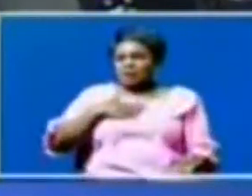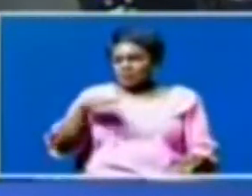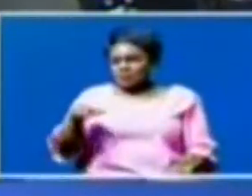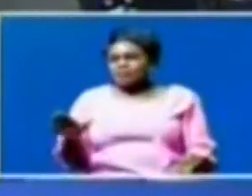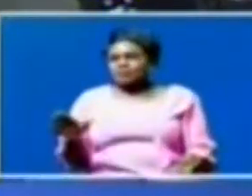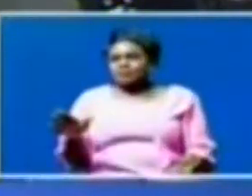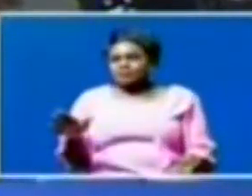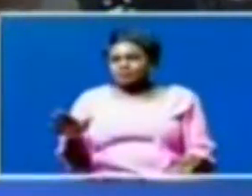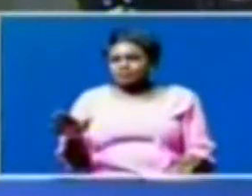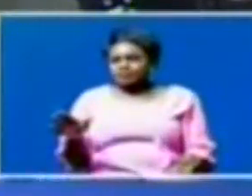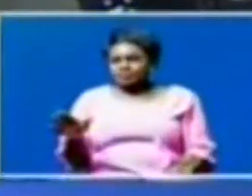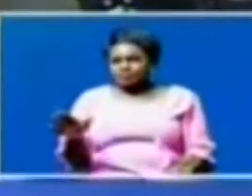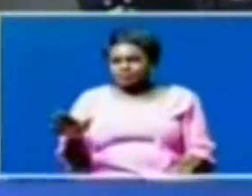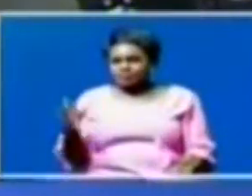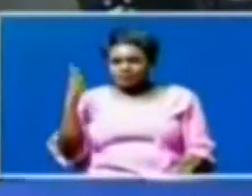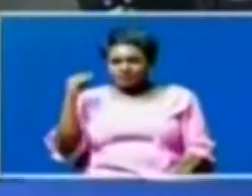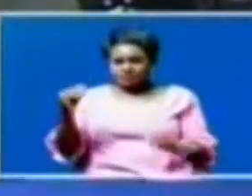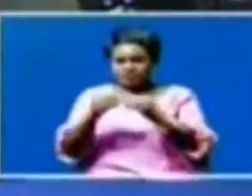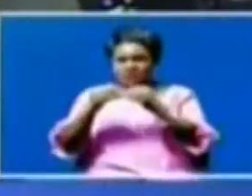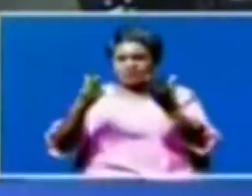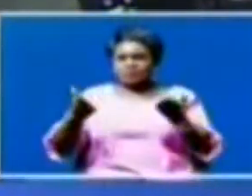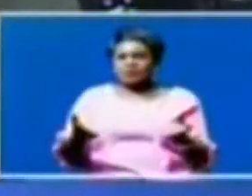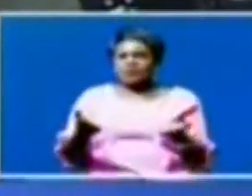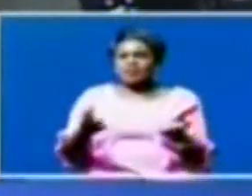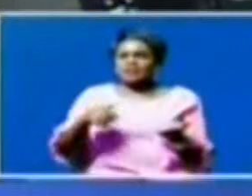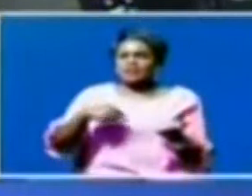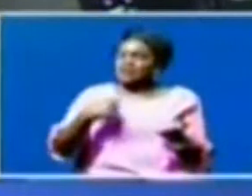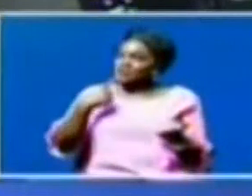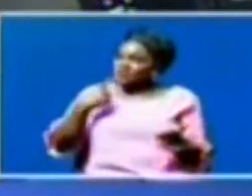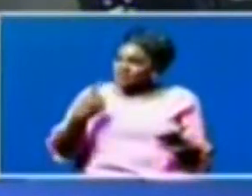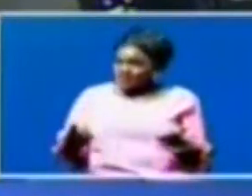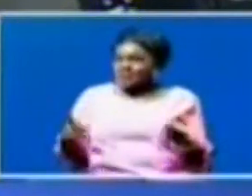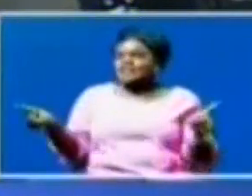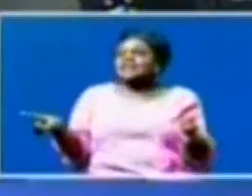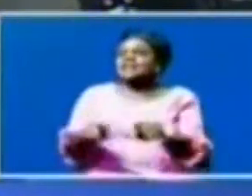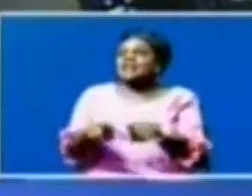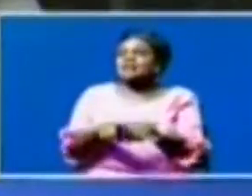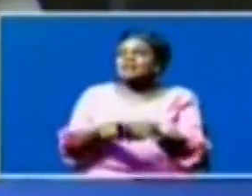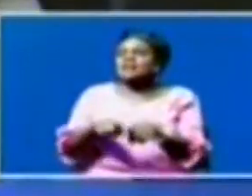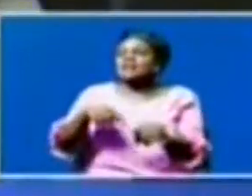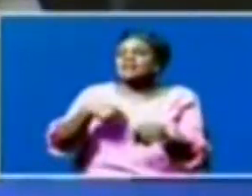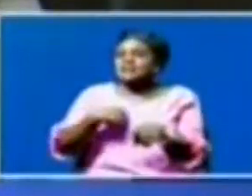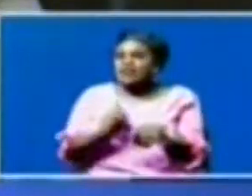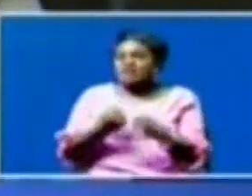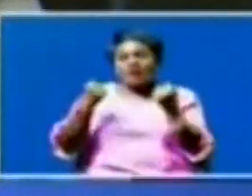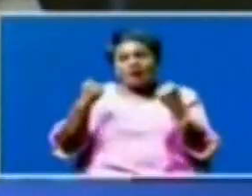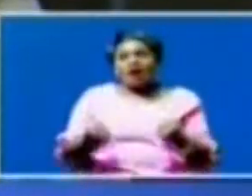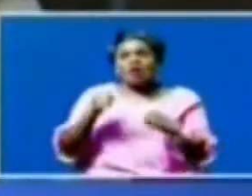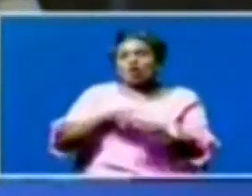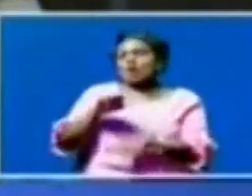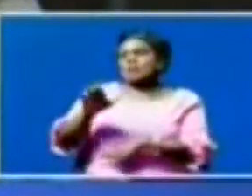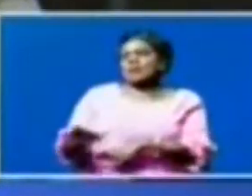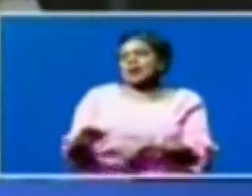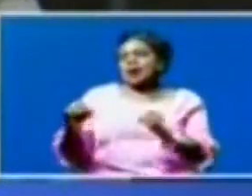me. I think maybe he hears that we are meeting here. We shall be telling them as well that we shall be very hard on them.